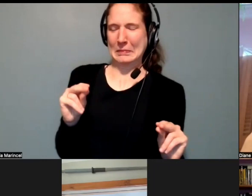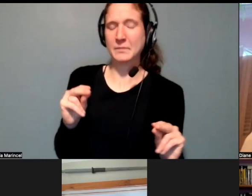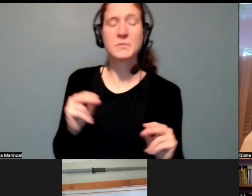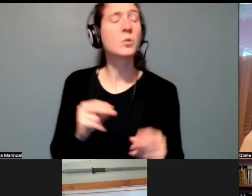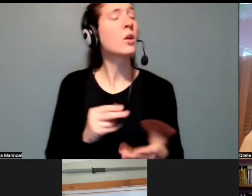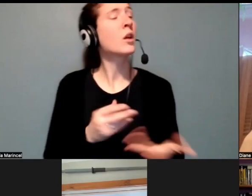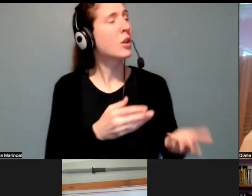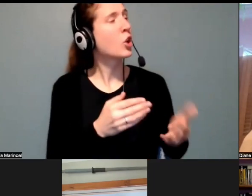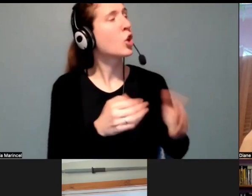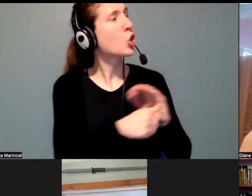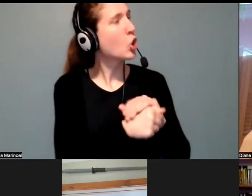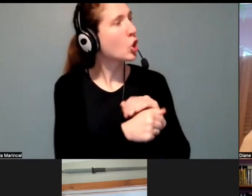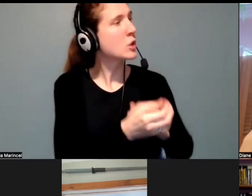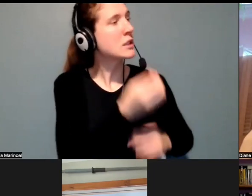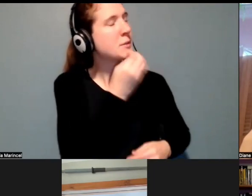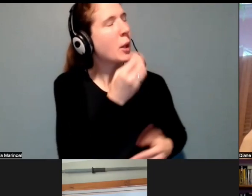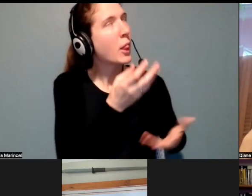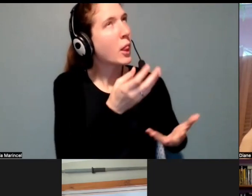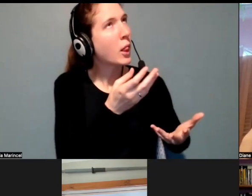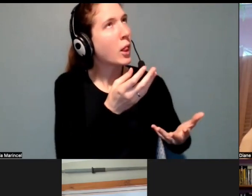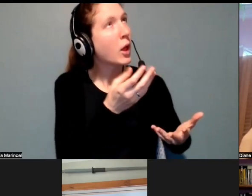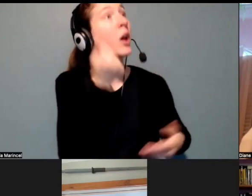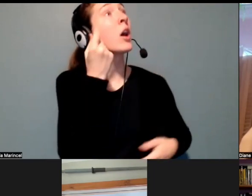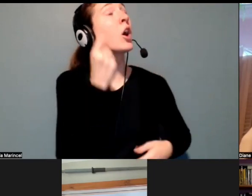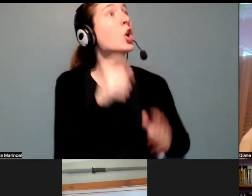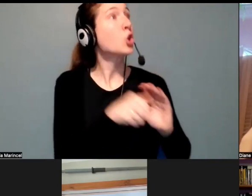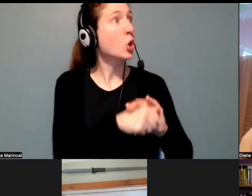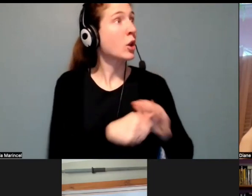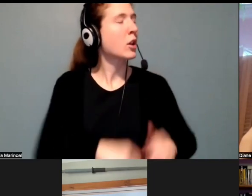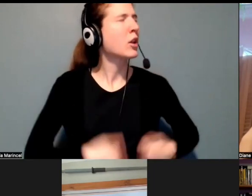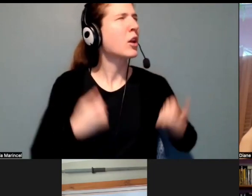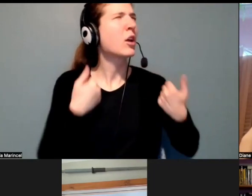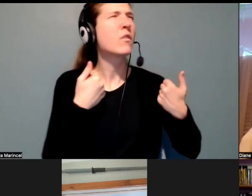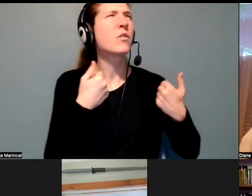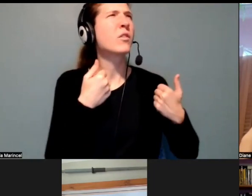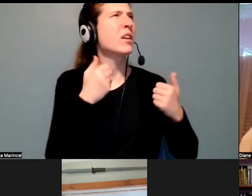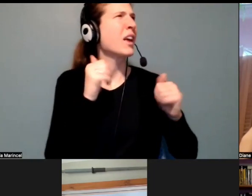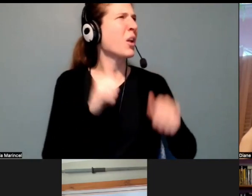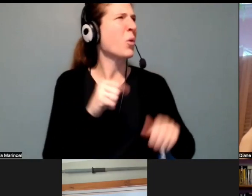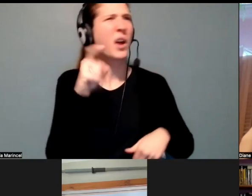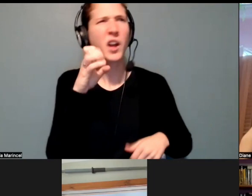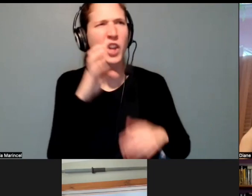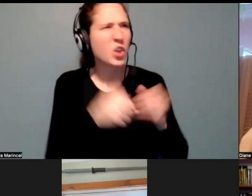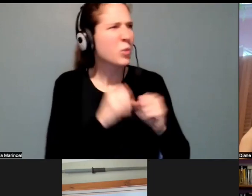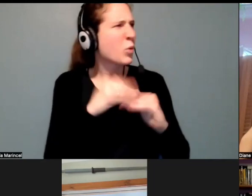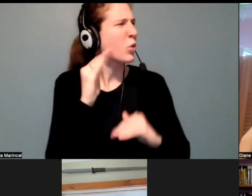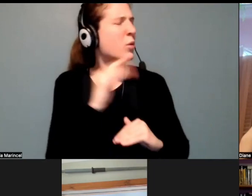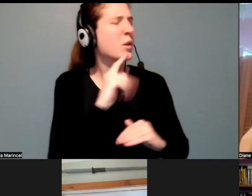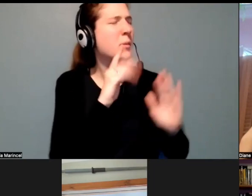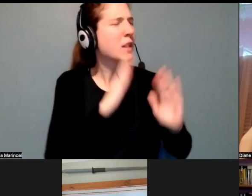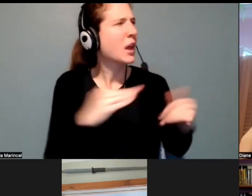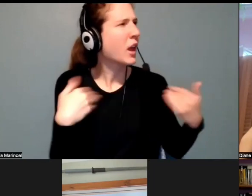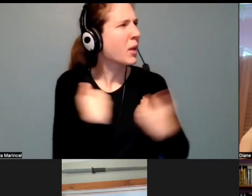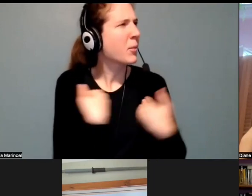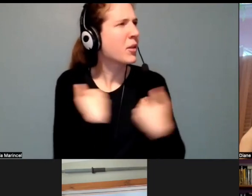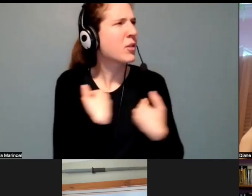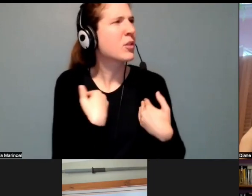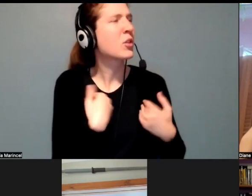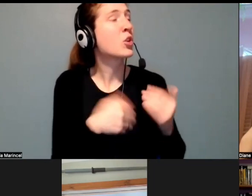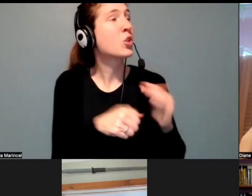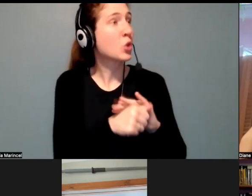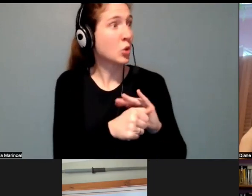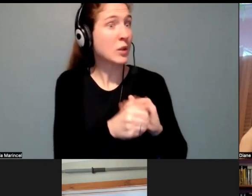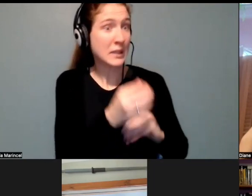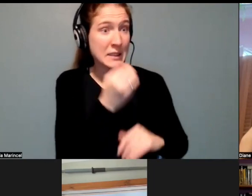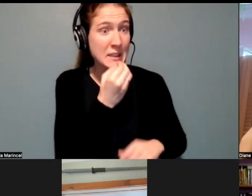because they live so long. They can live over 100 years. They're amazing animals. And so eating a turtle, I forgot where I read this, but someone